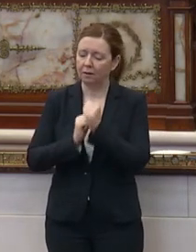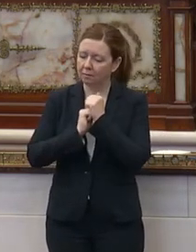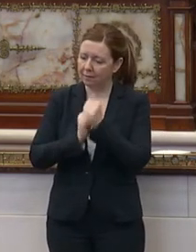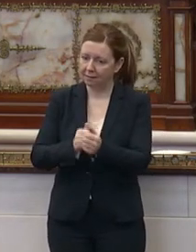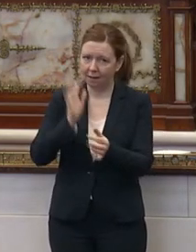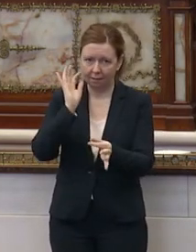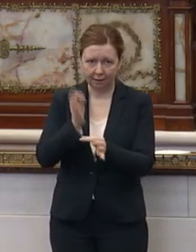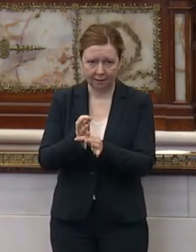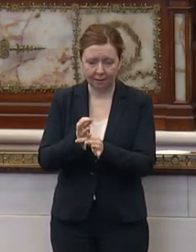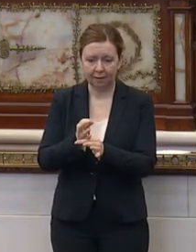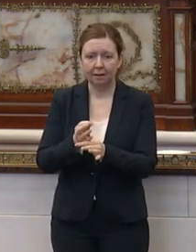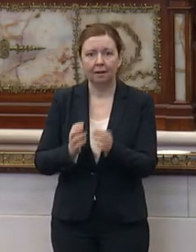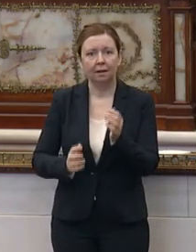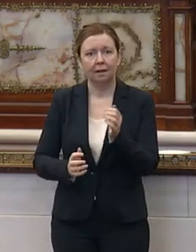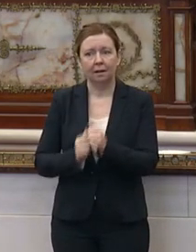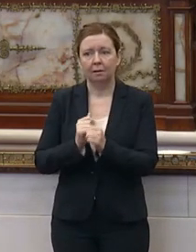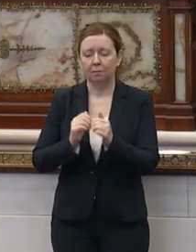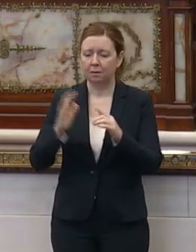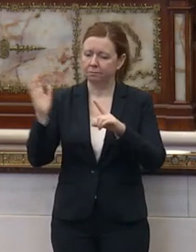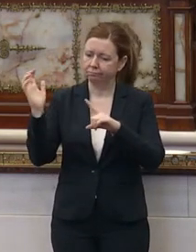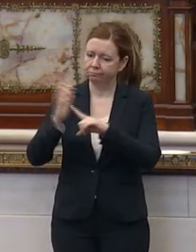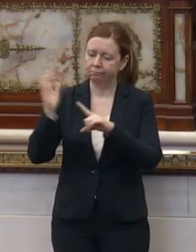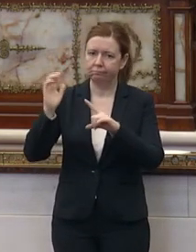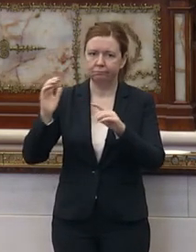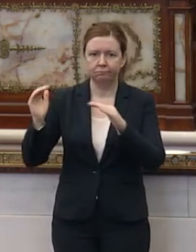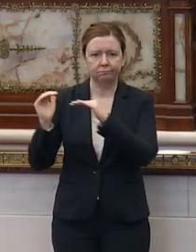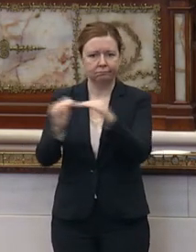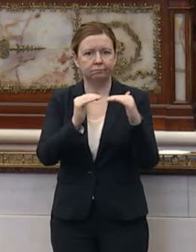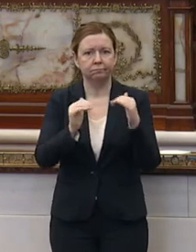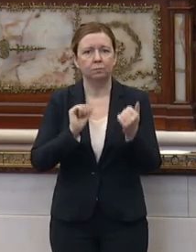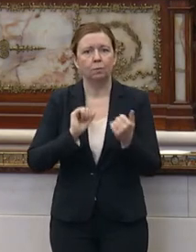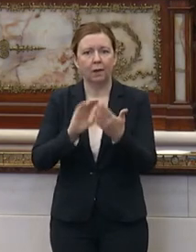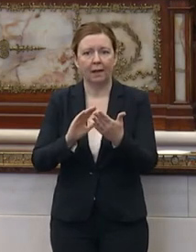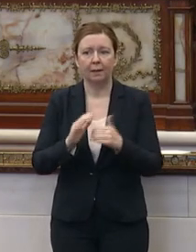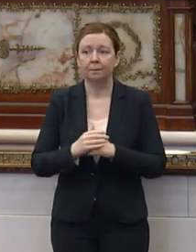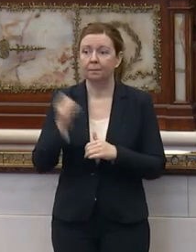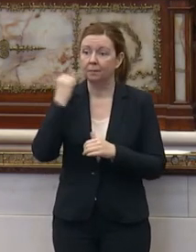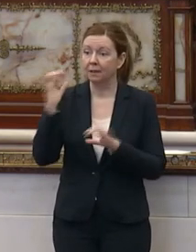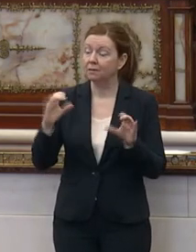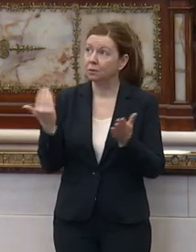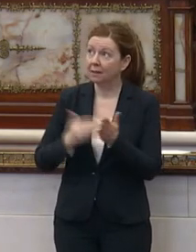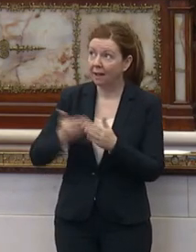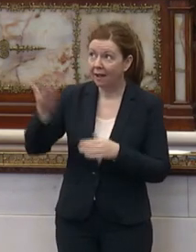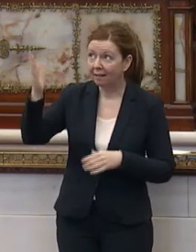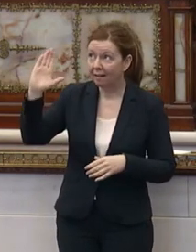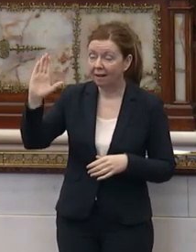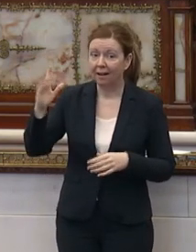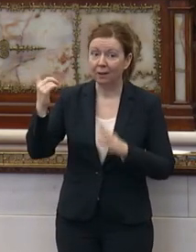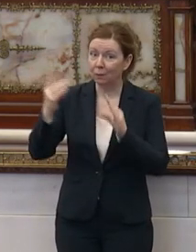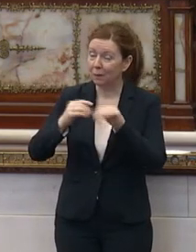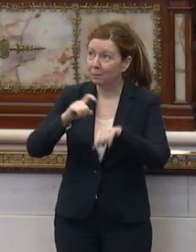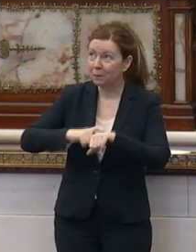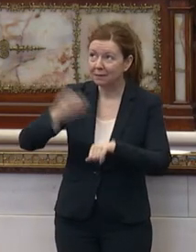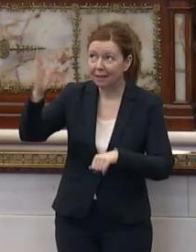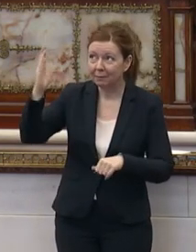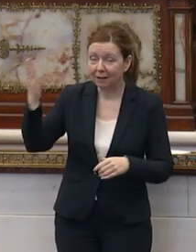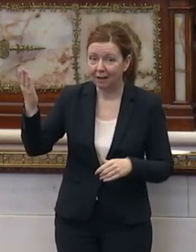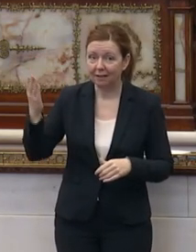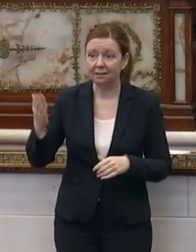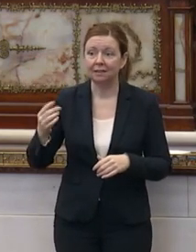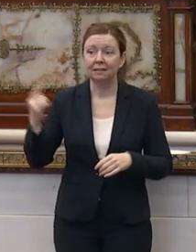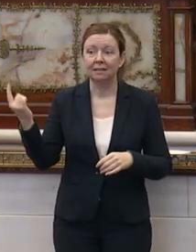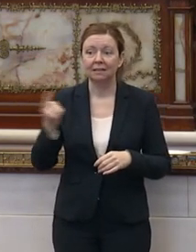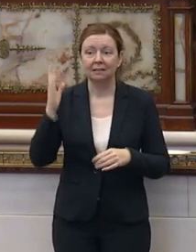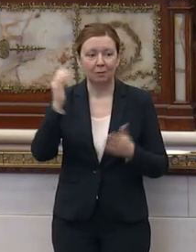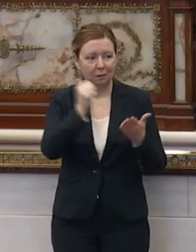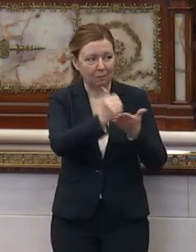fidelity and in a most excellent way. And if you do it again, God, one more time, where someone